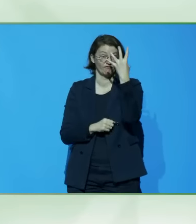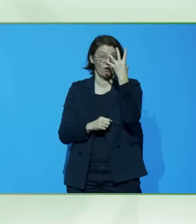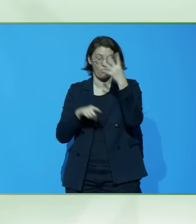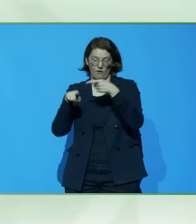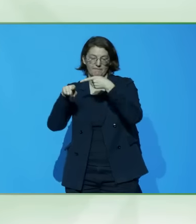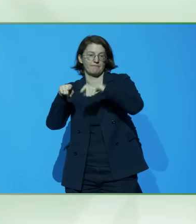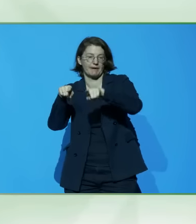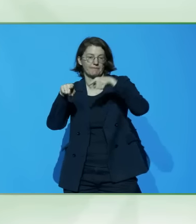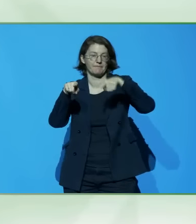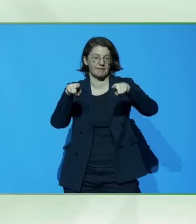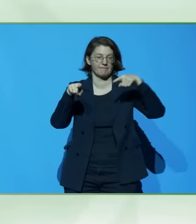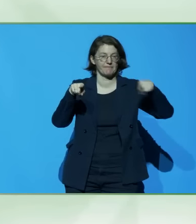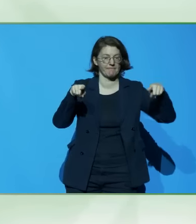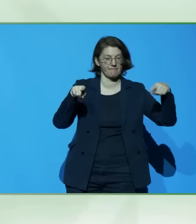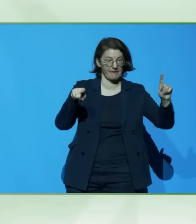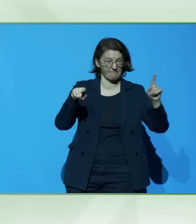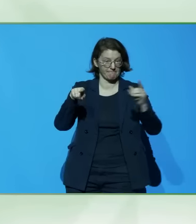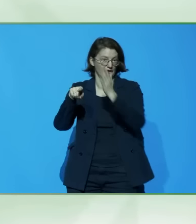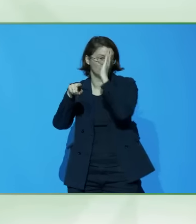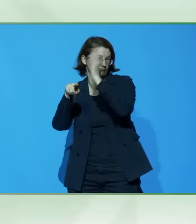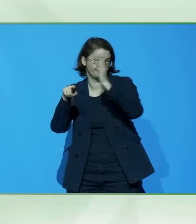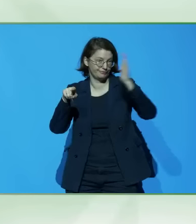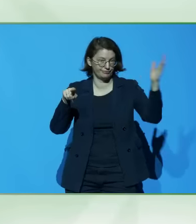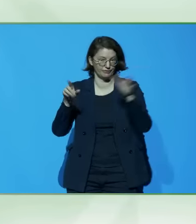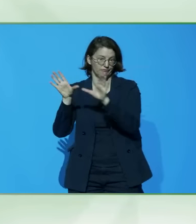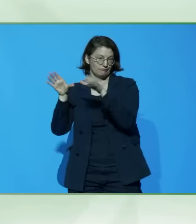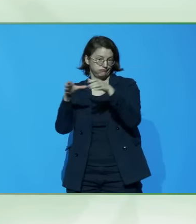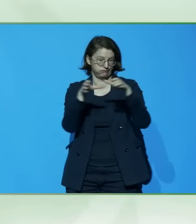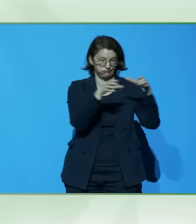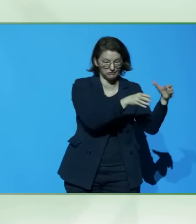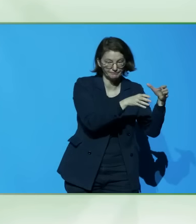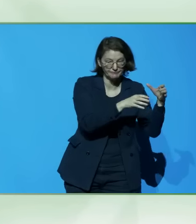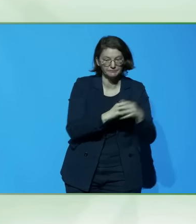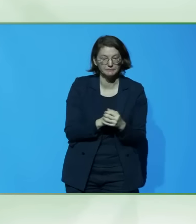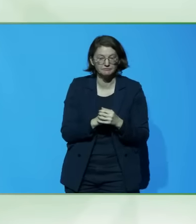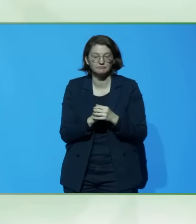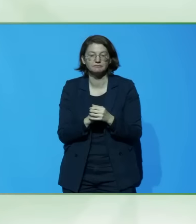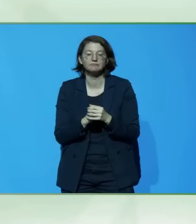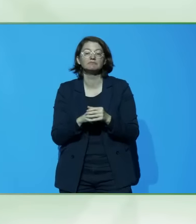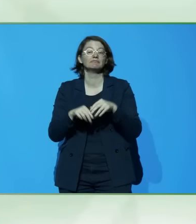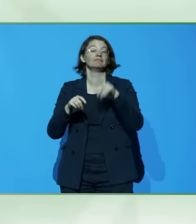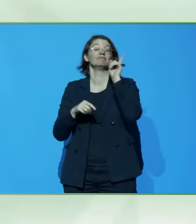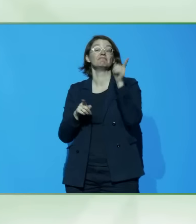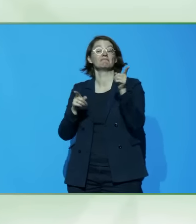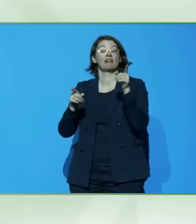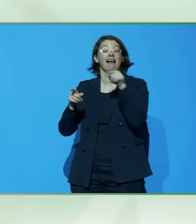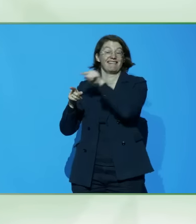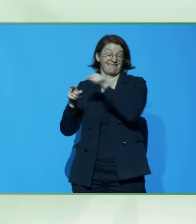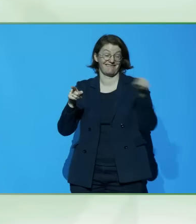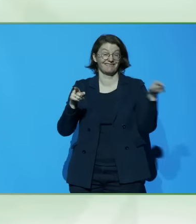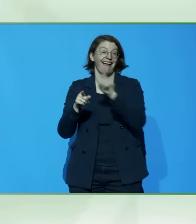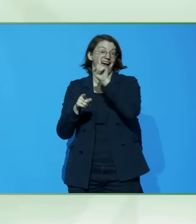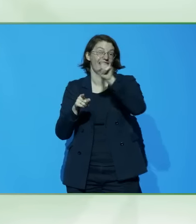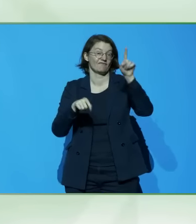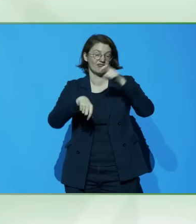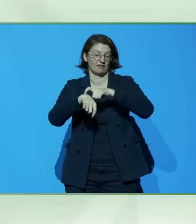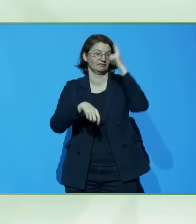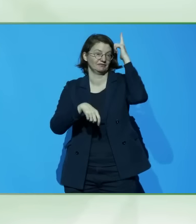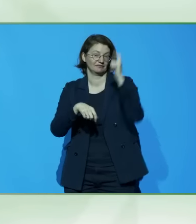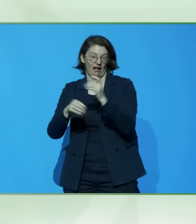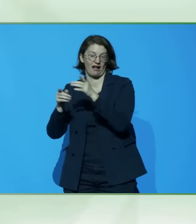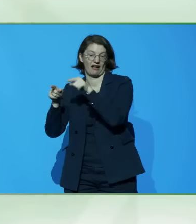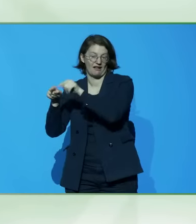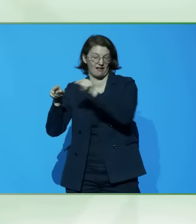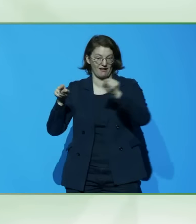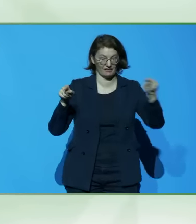here, M1 with Nico Langmann. There will be other sessions in M2, in M3 and the fireside chat. The agenda is online. It is also printed.